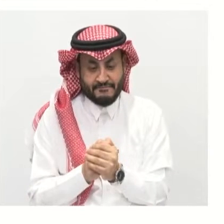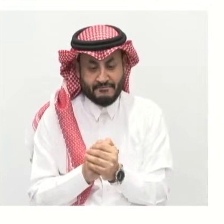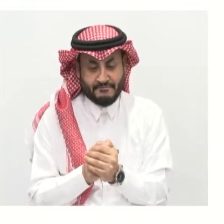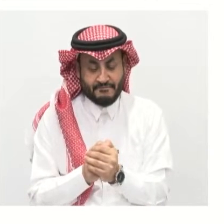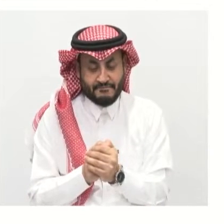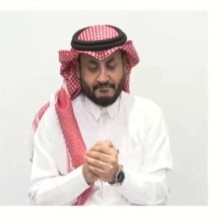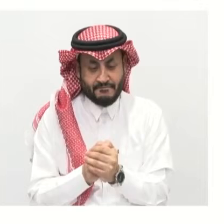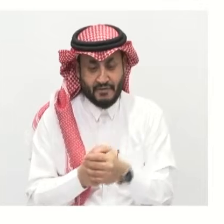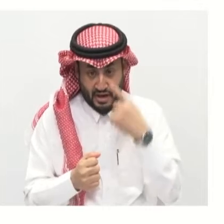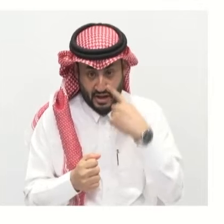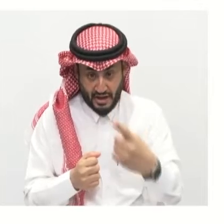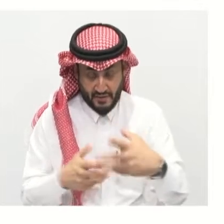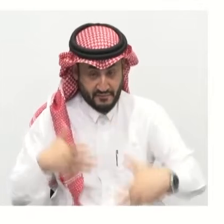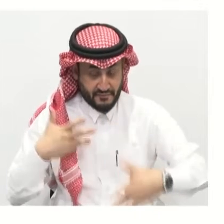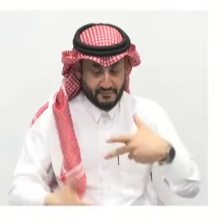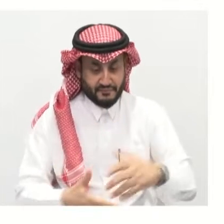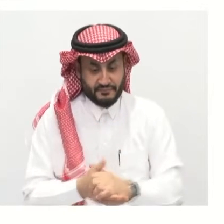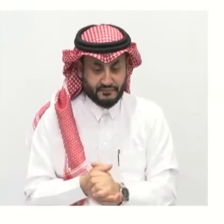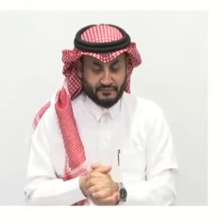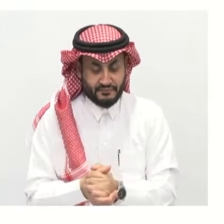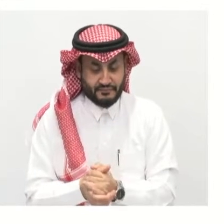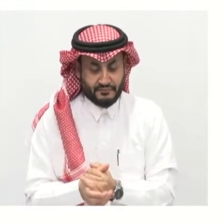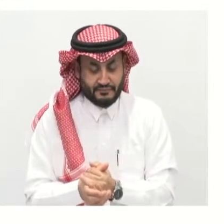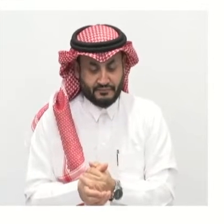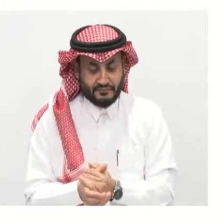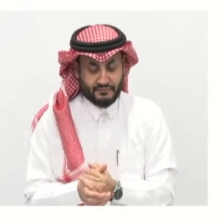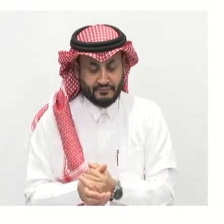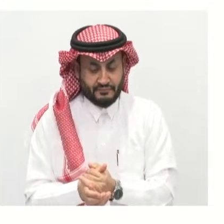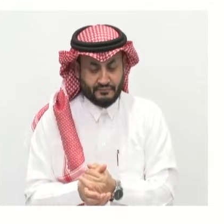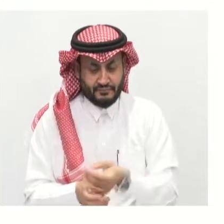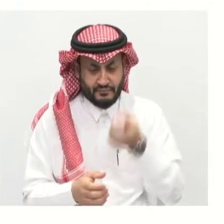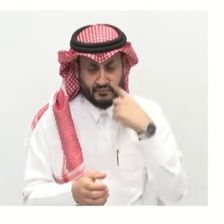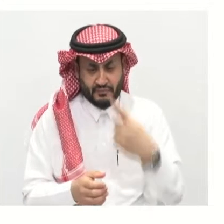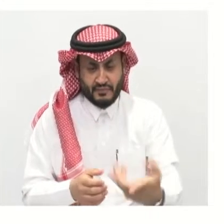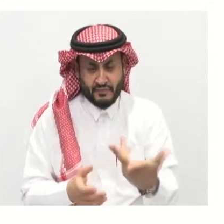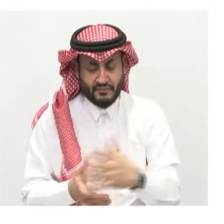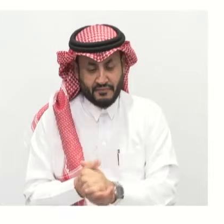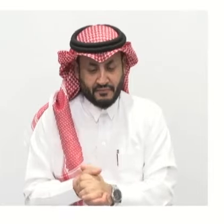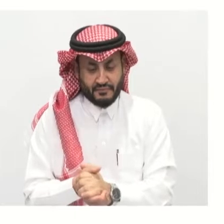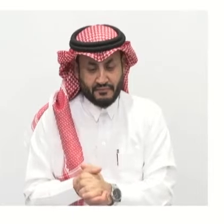We can see feelings in faces sometimes. What do we see here?